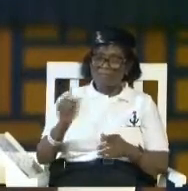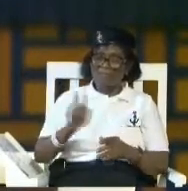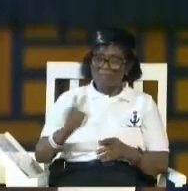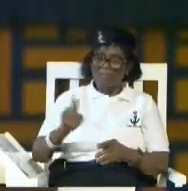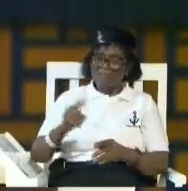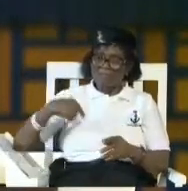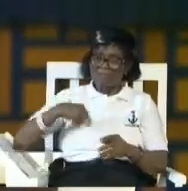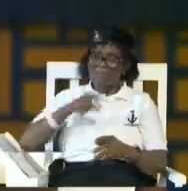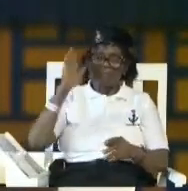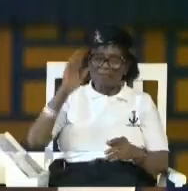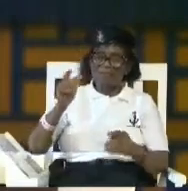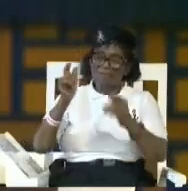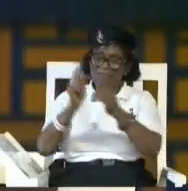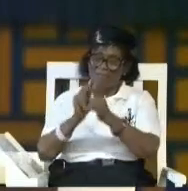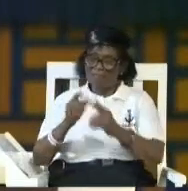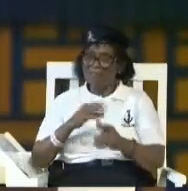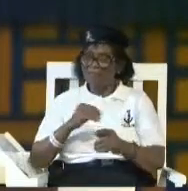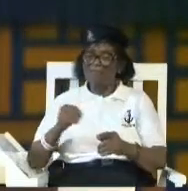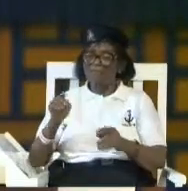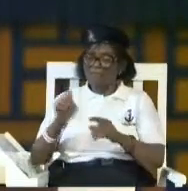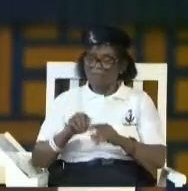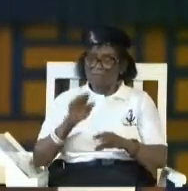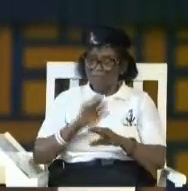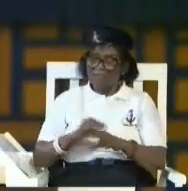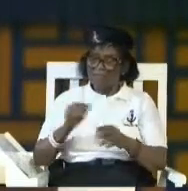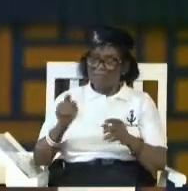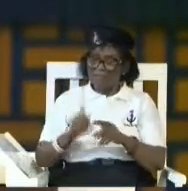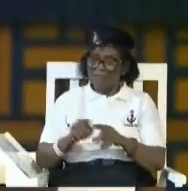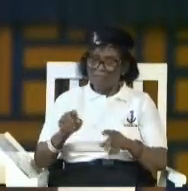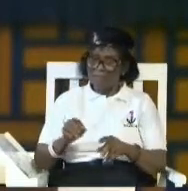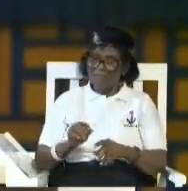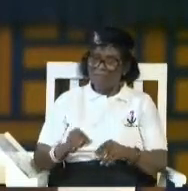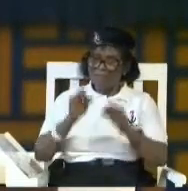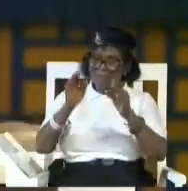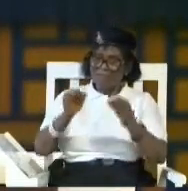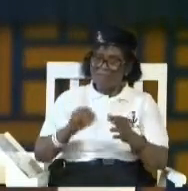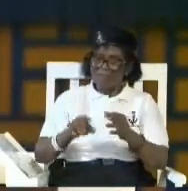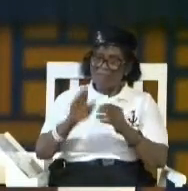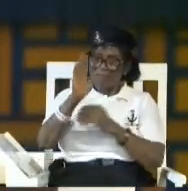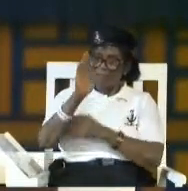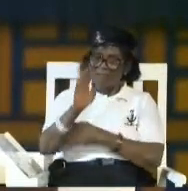and so forth, God was showing everything to Elisha.